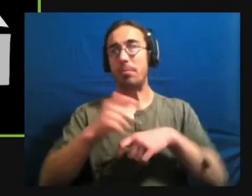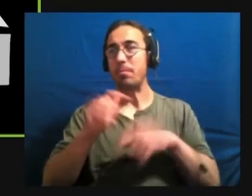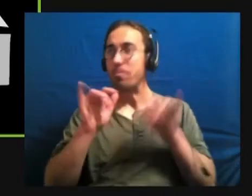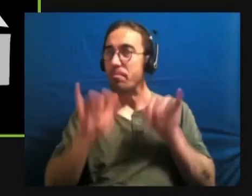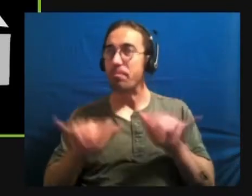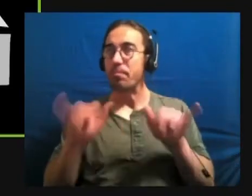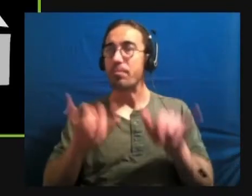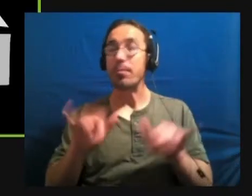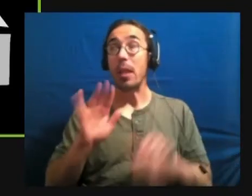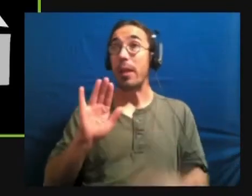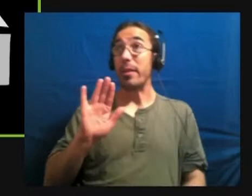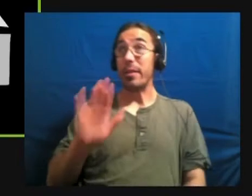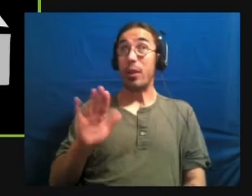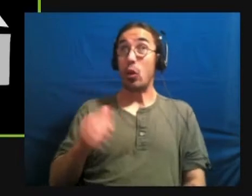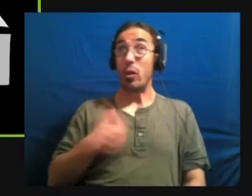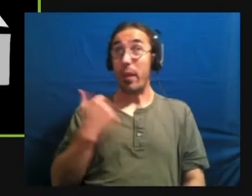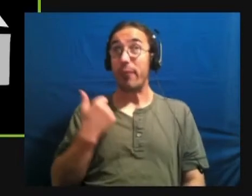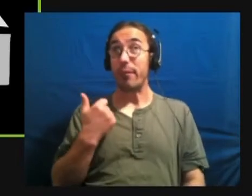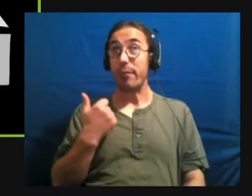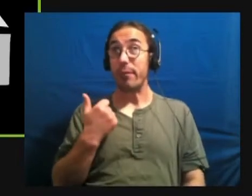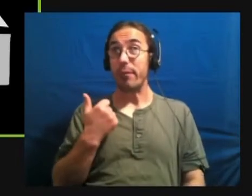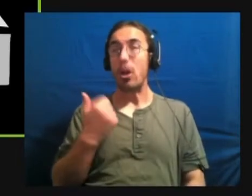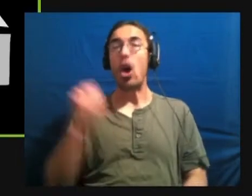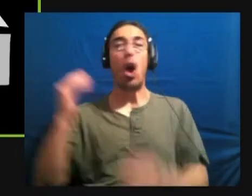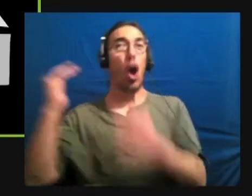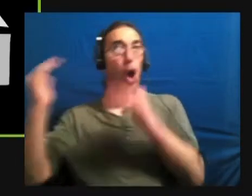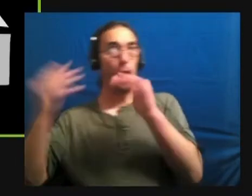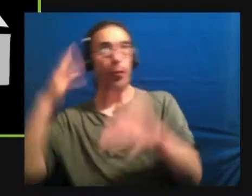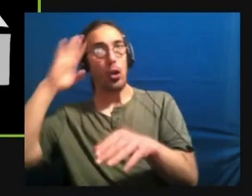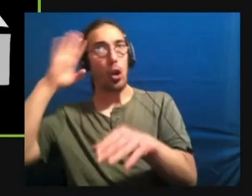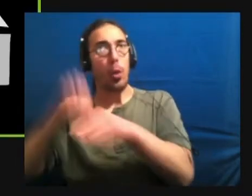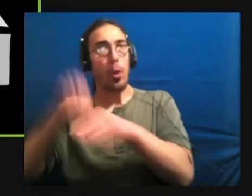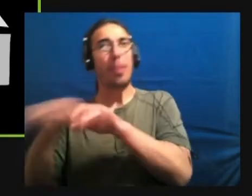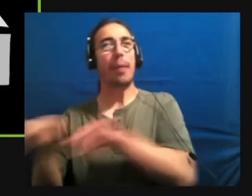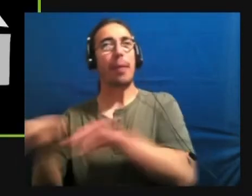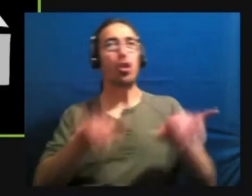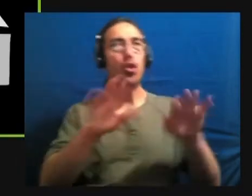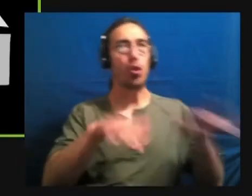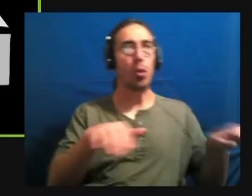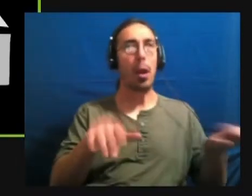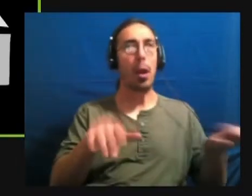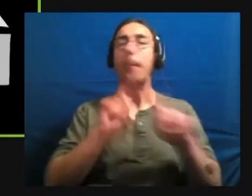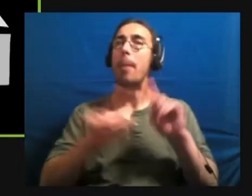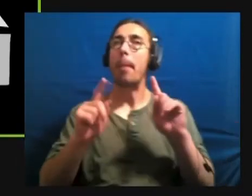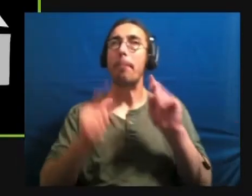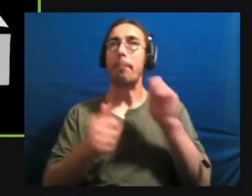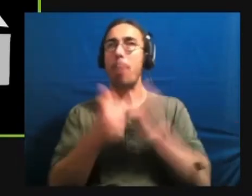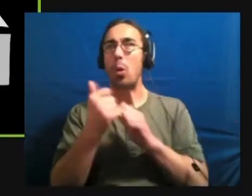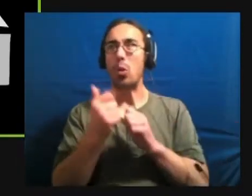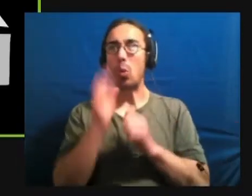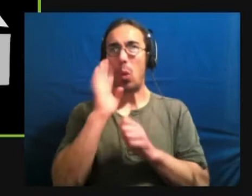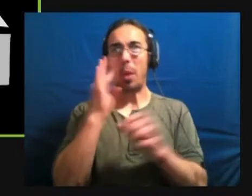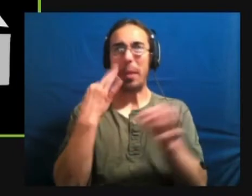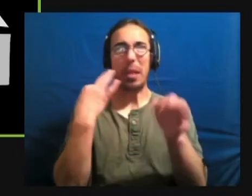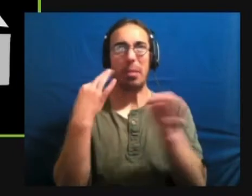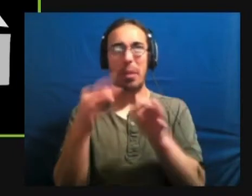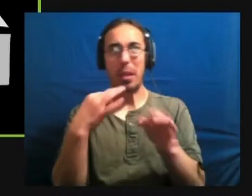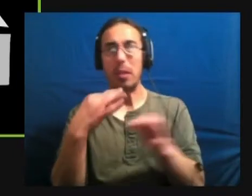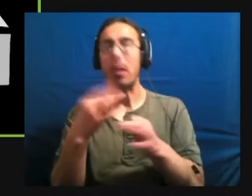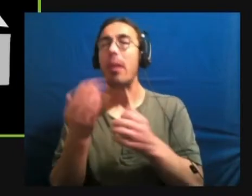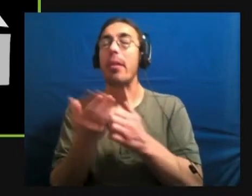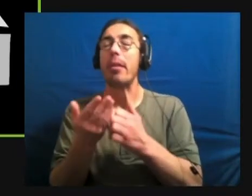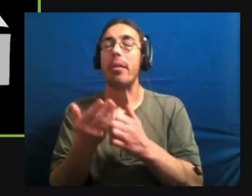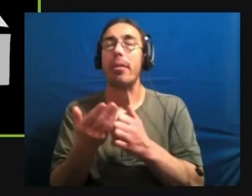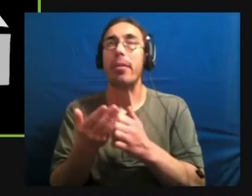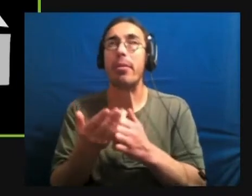life of adult autistics and children too, but we're mostly going to talk about things that are